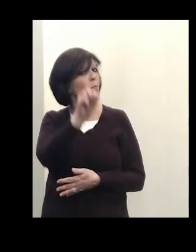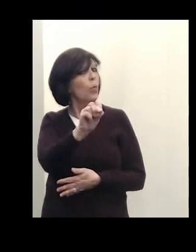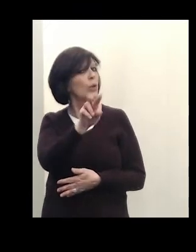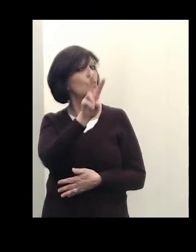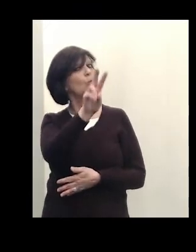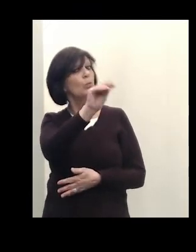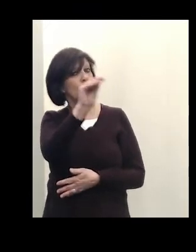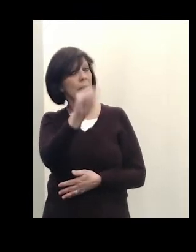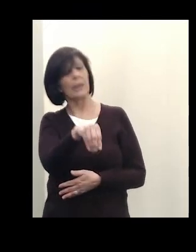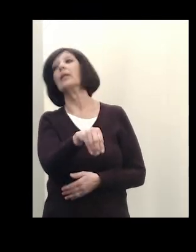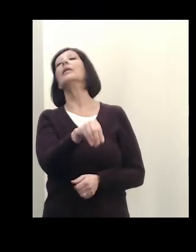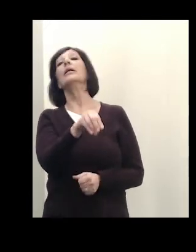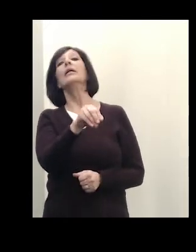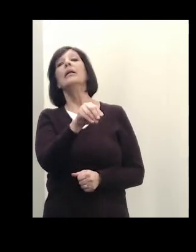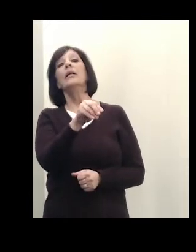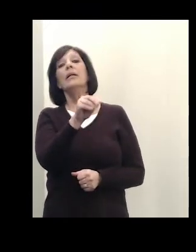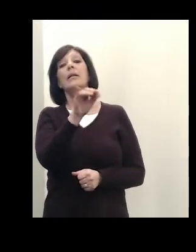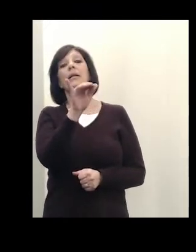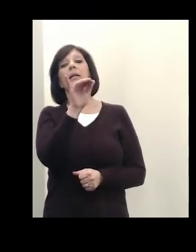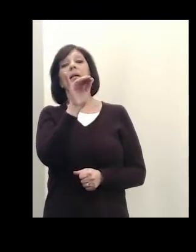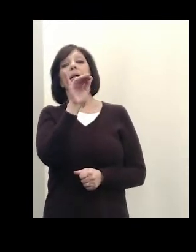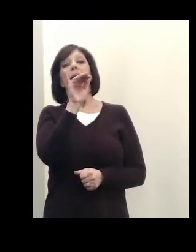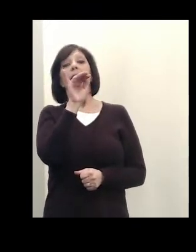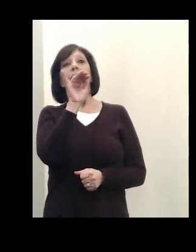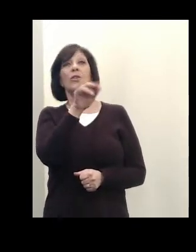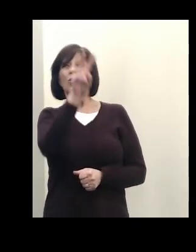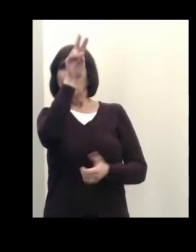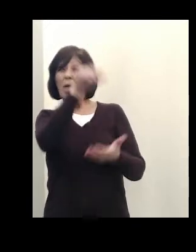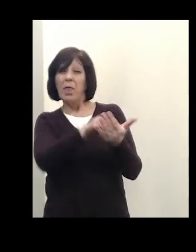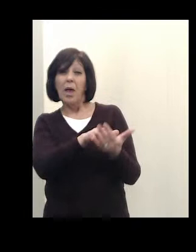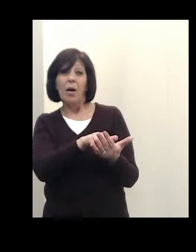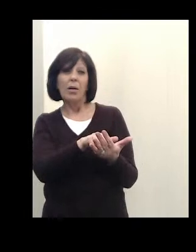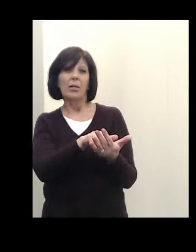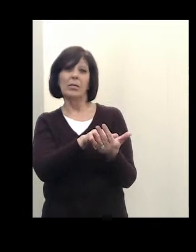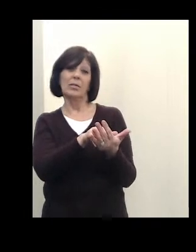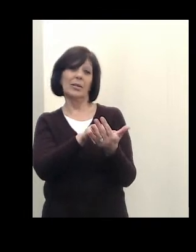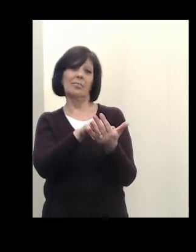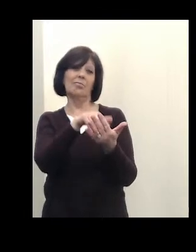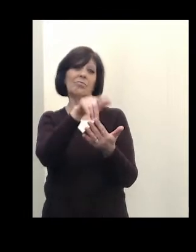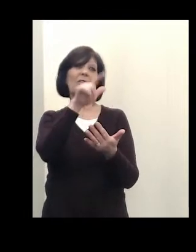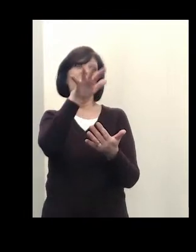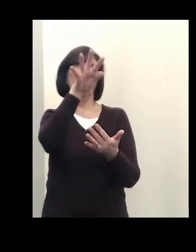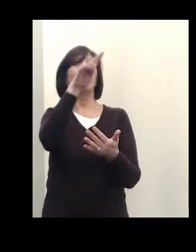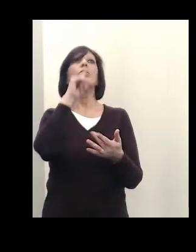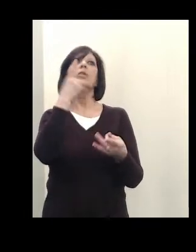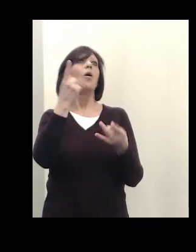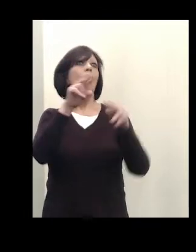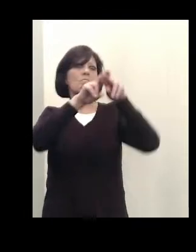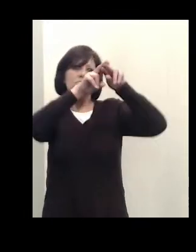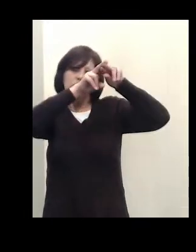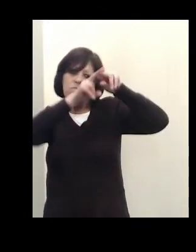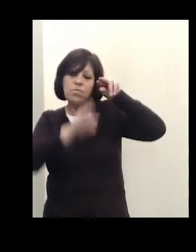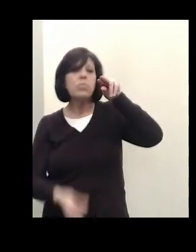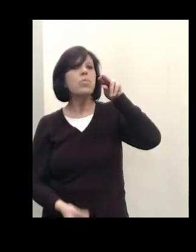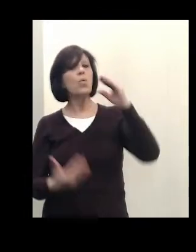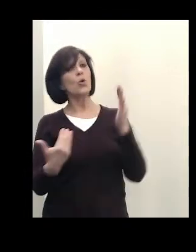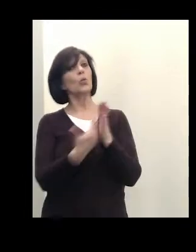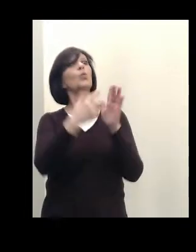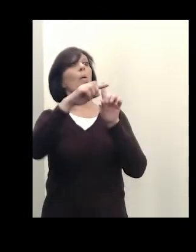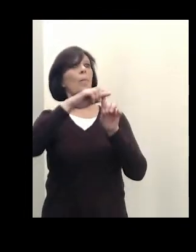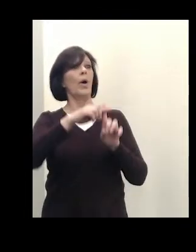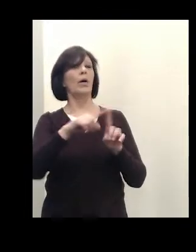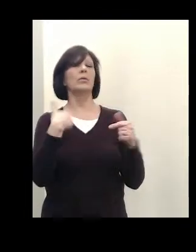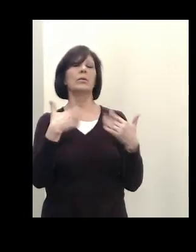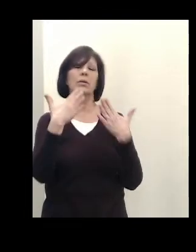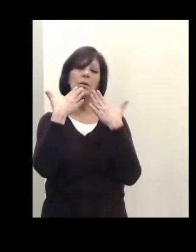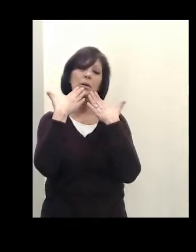27.2%. and 2,534 new cases, so we're seeing a big drop in new cases, and we're thankfully seeing a